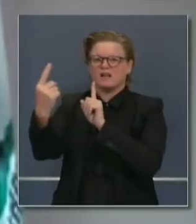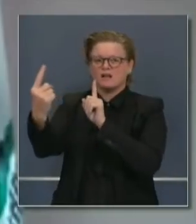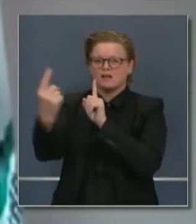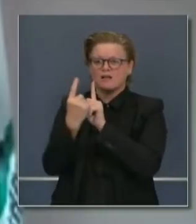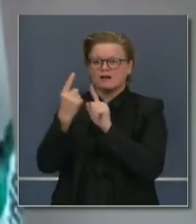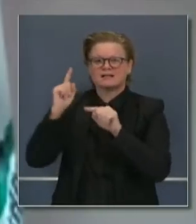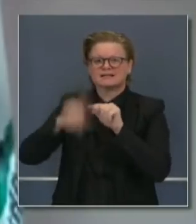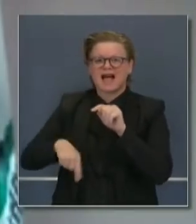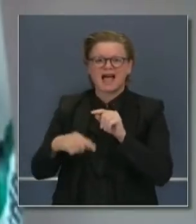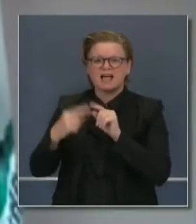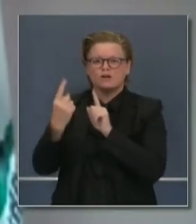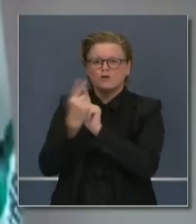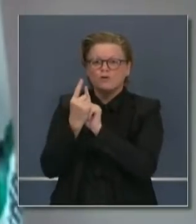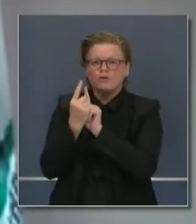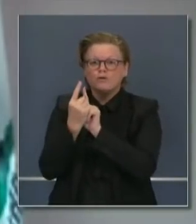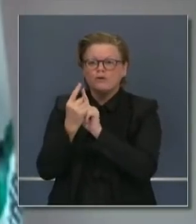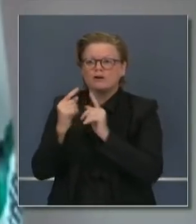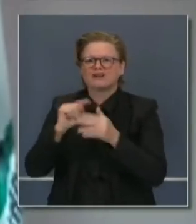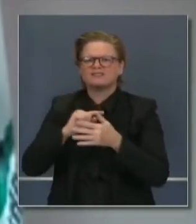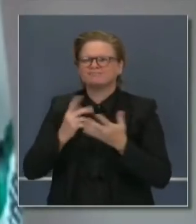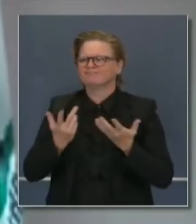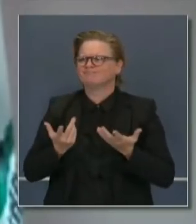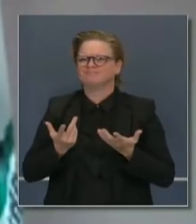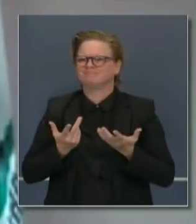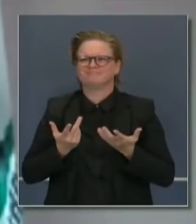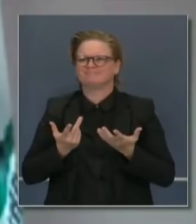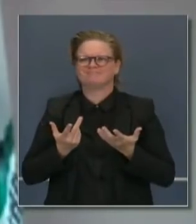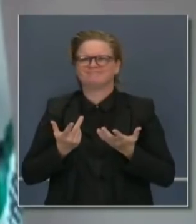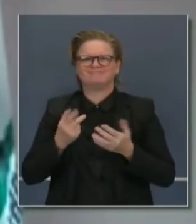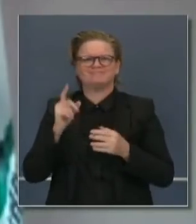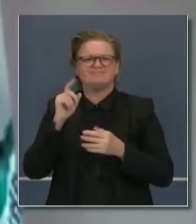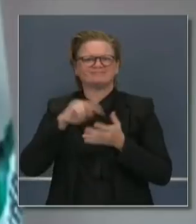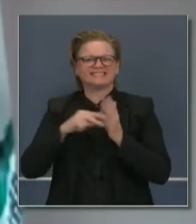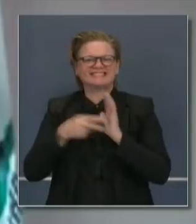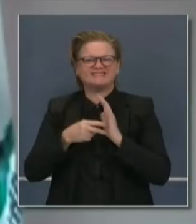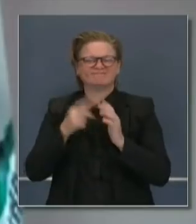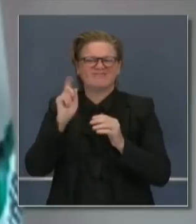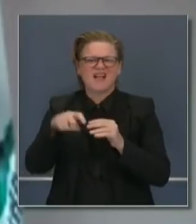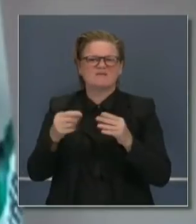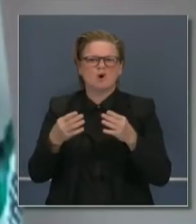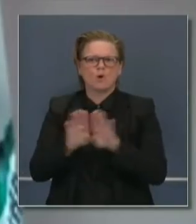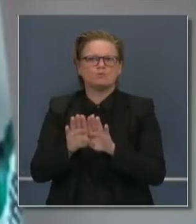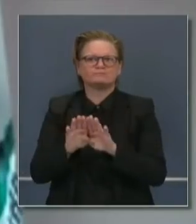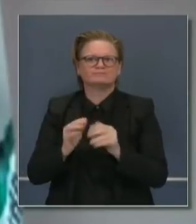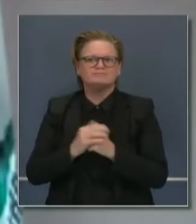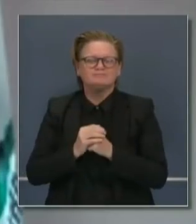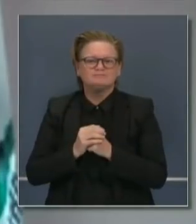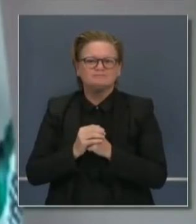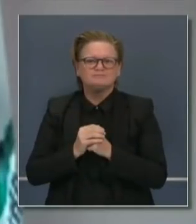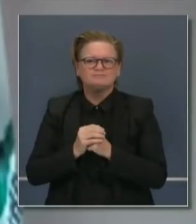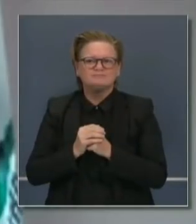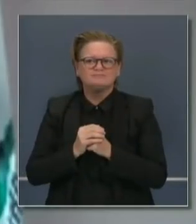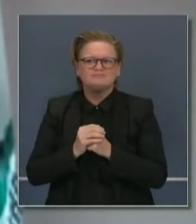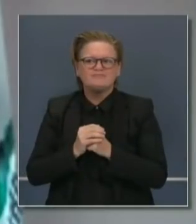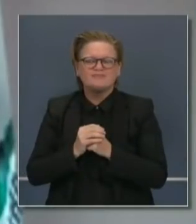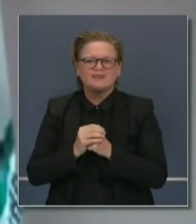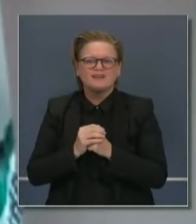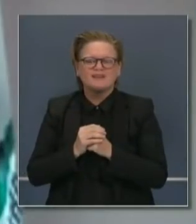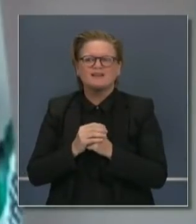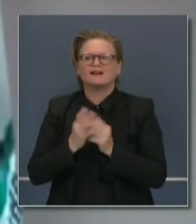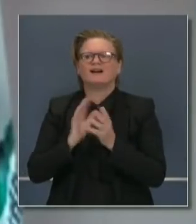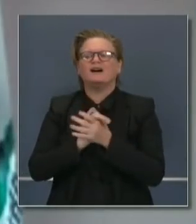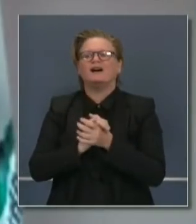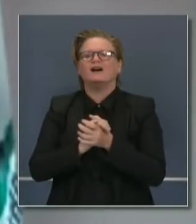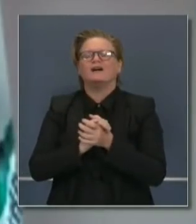those activities, which we've been talking about for months as relatively lower risk when you can do all of the things that we've